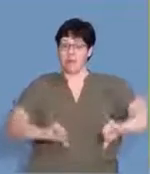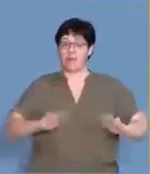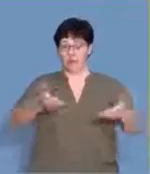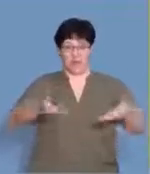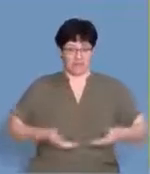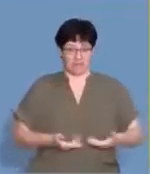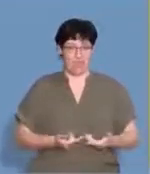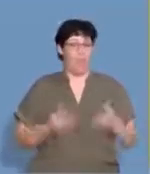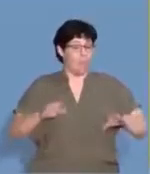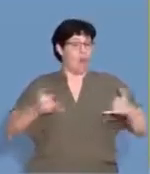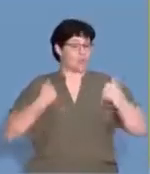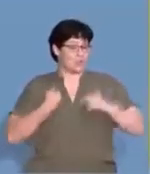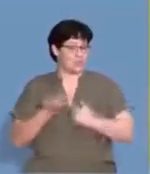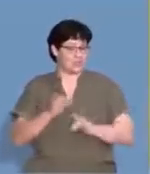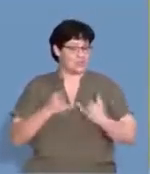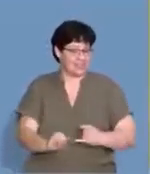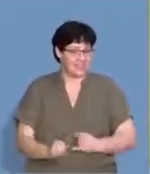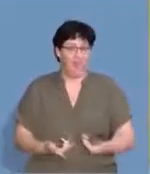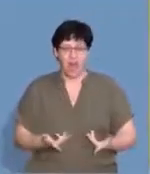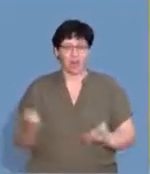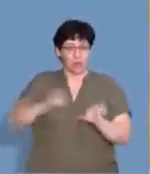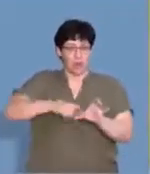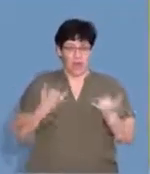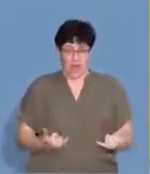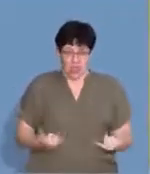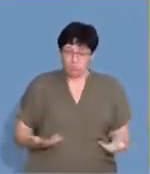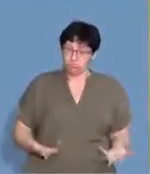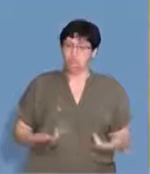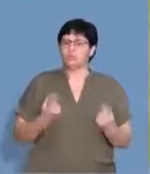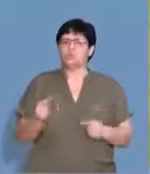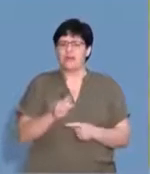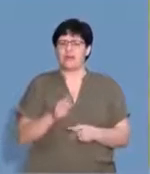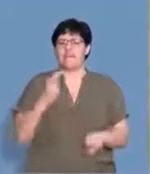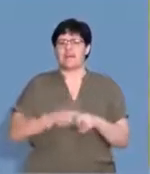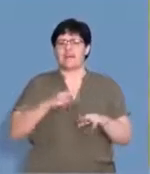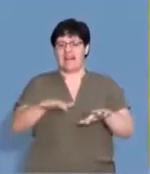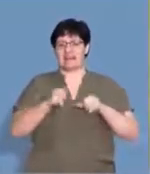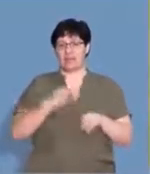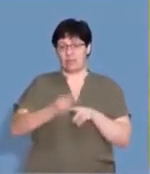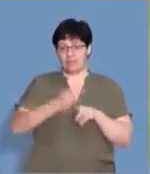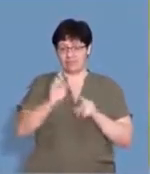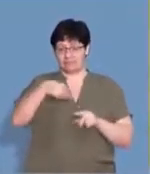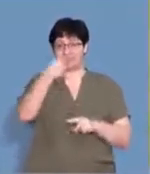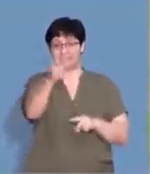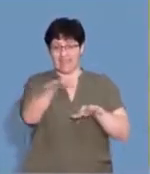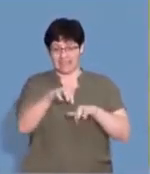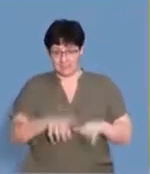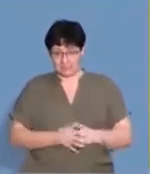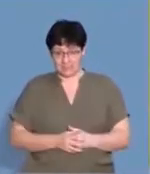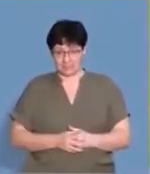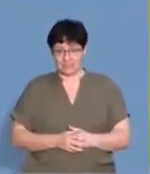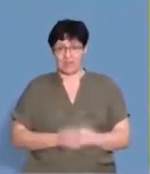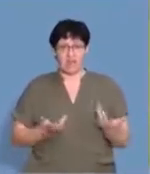break, guys. I hope you are still enjoying the show. If you've just joined us, we are doing your final exam prep to help you with the upcoming